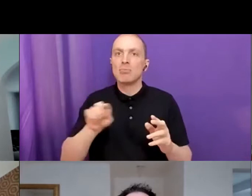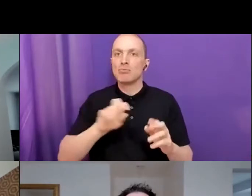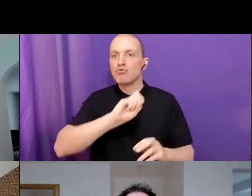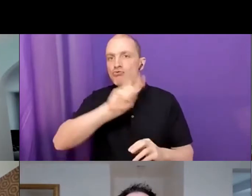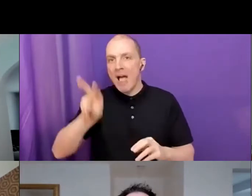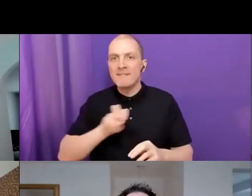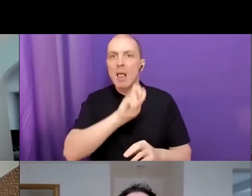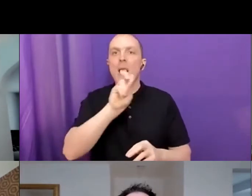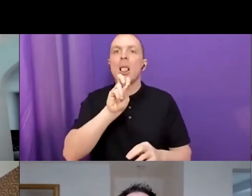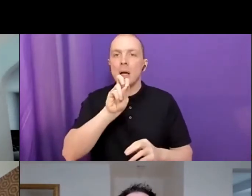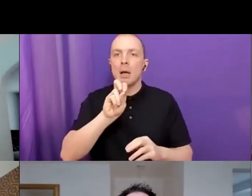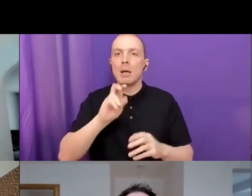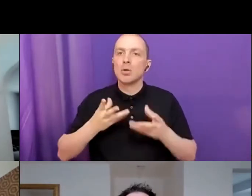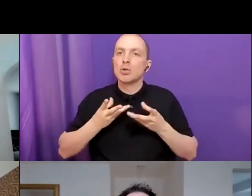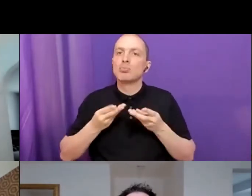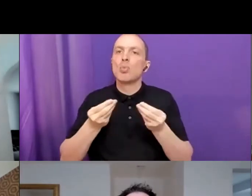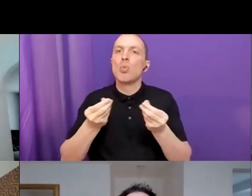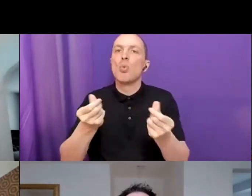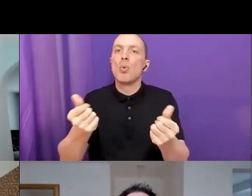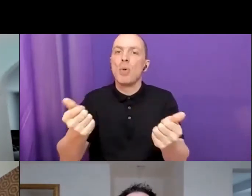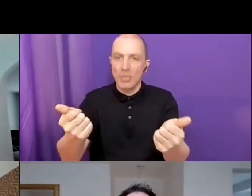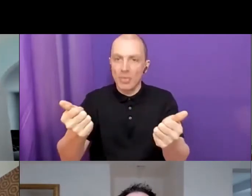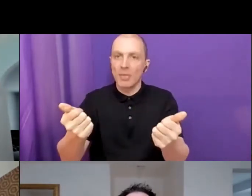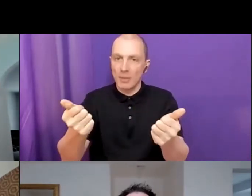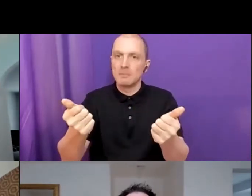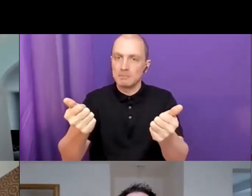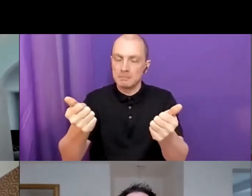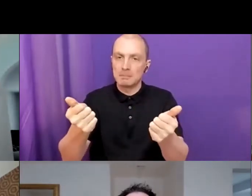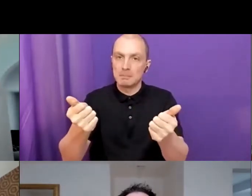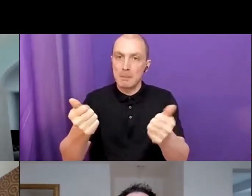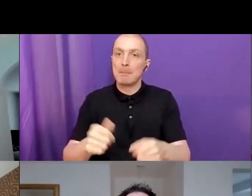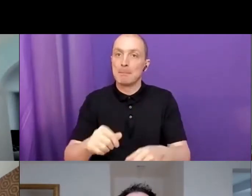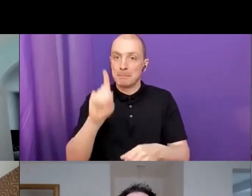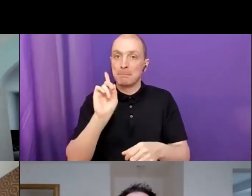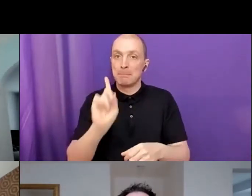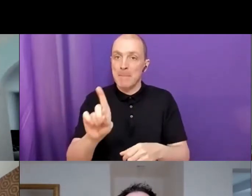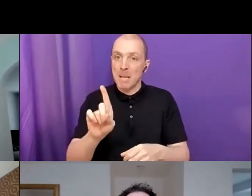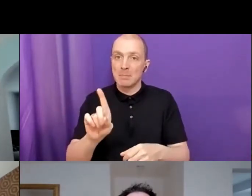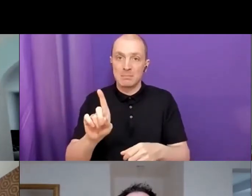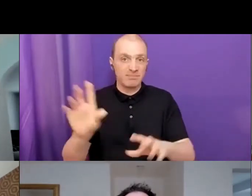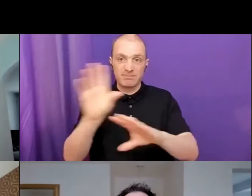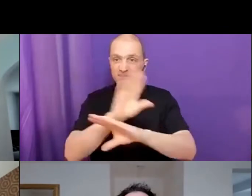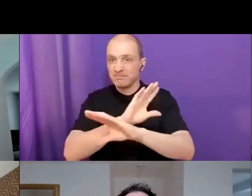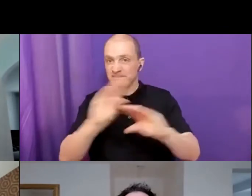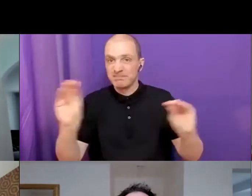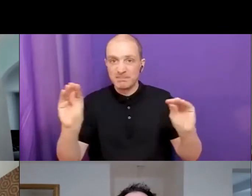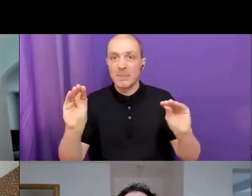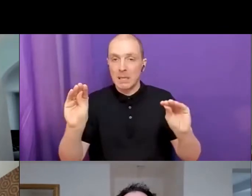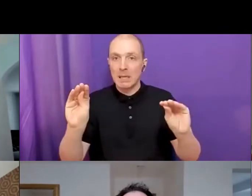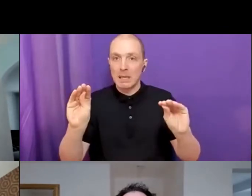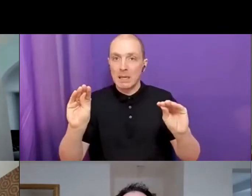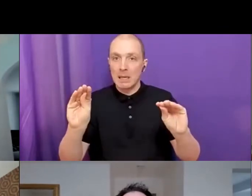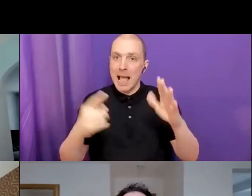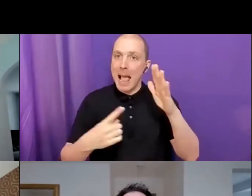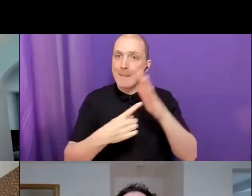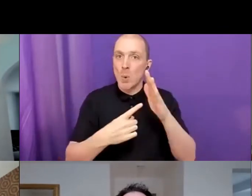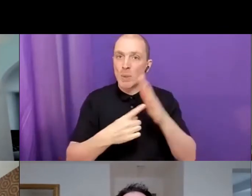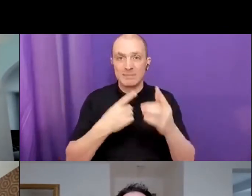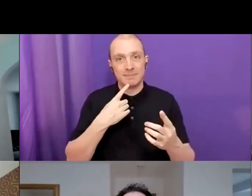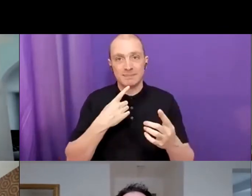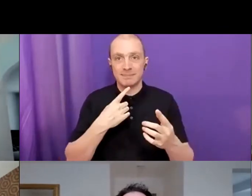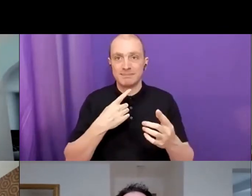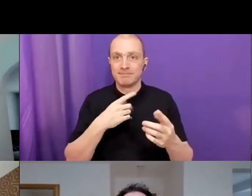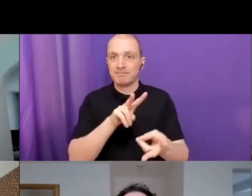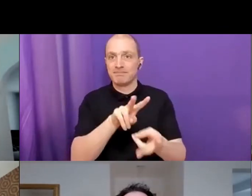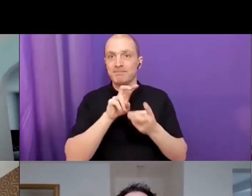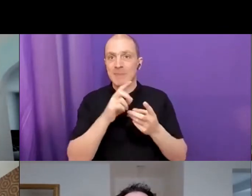possible. I have to be clear, however, that we're only as good as the information that is available. This